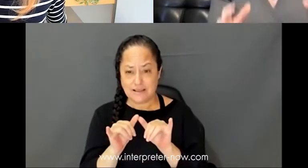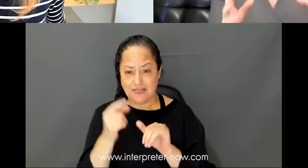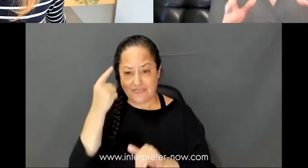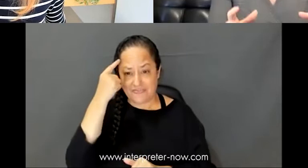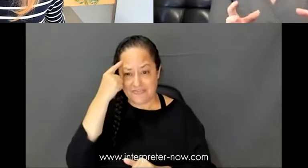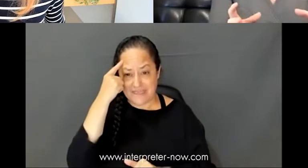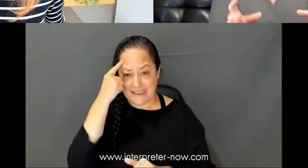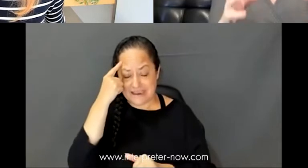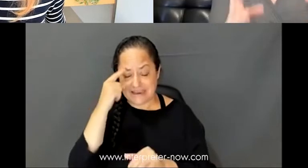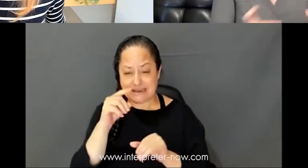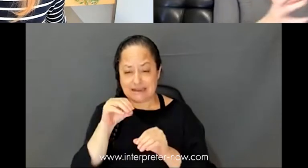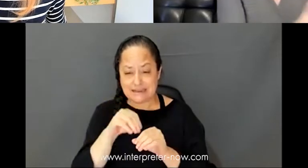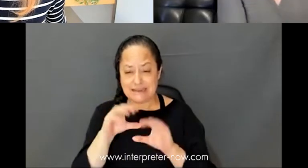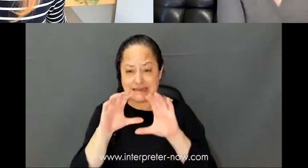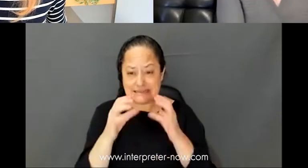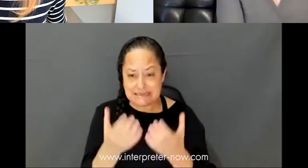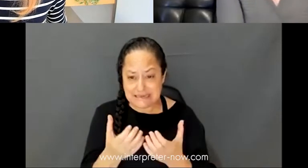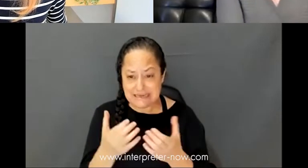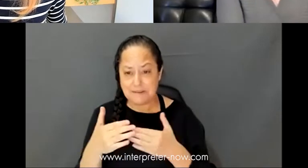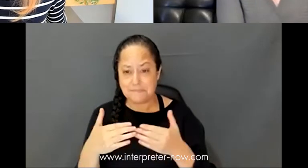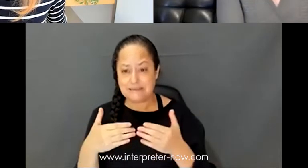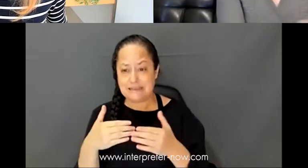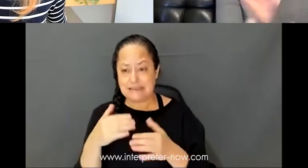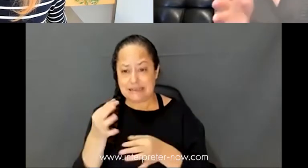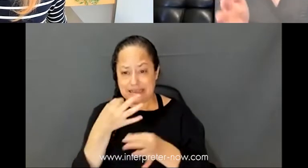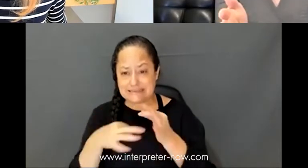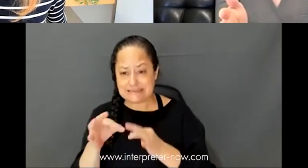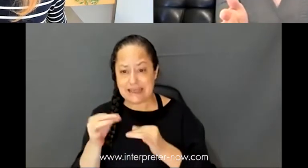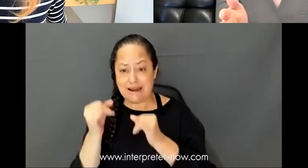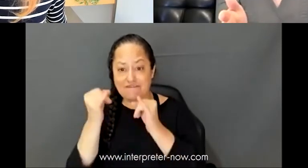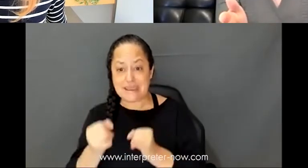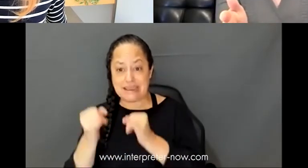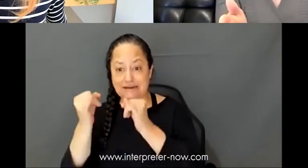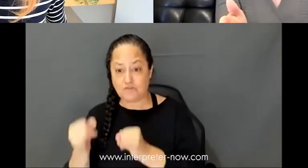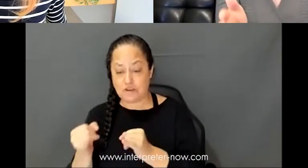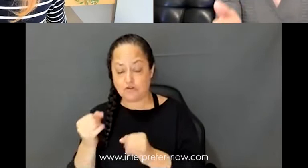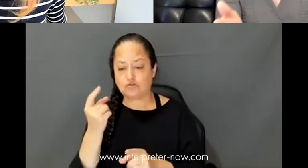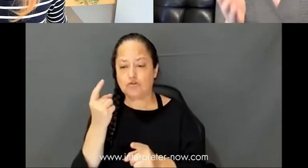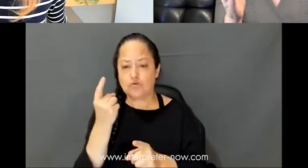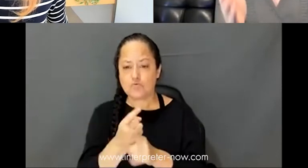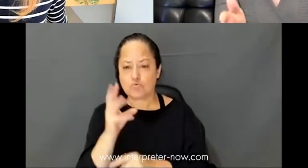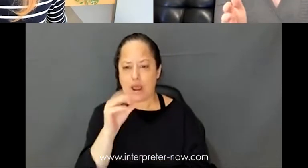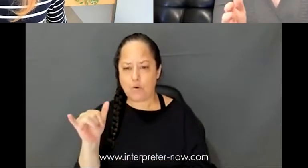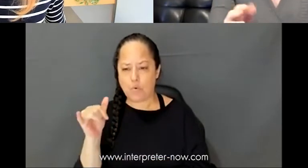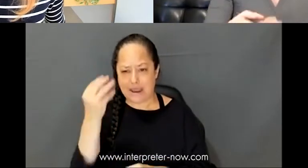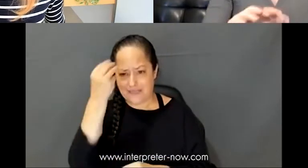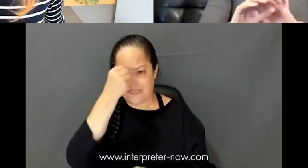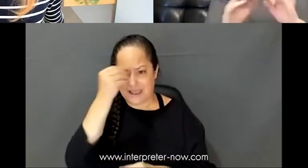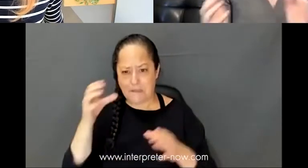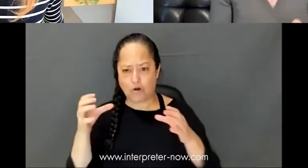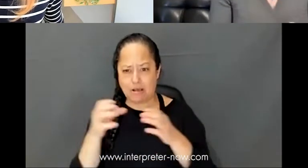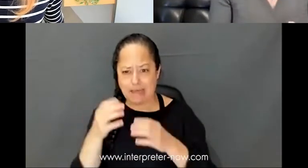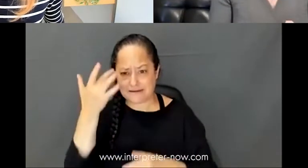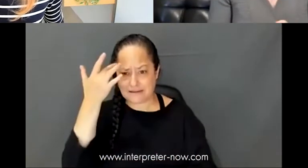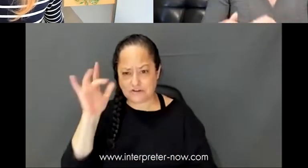in terms of teams instead of in terms of individuals. That's the right way to think about collective intelligence anyways. The way